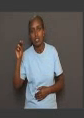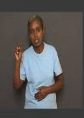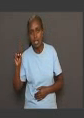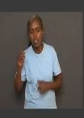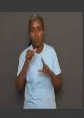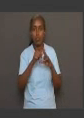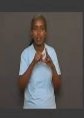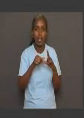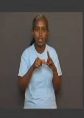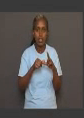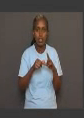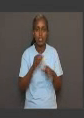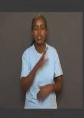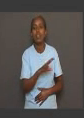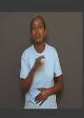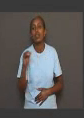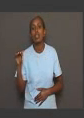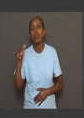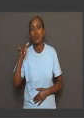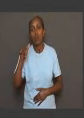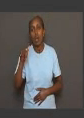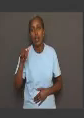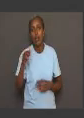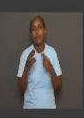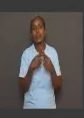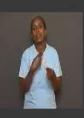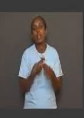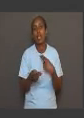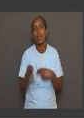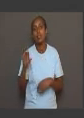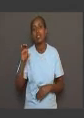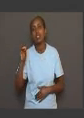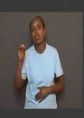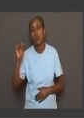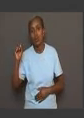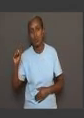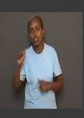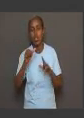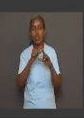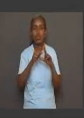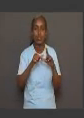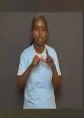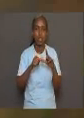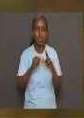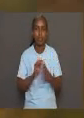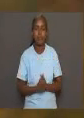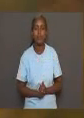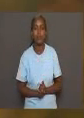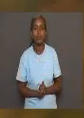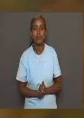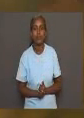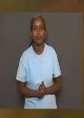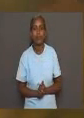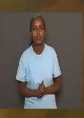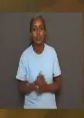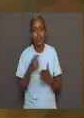the angle and y times the cosine of the angle.